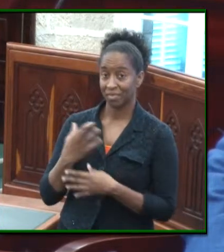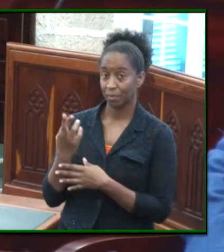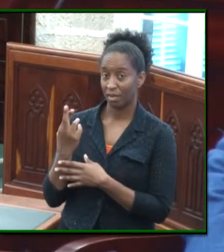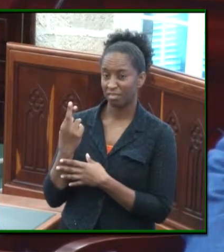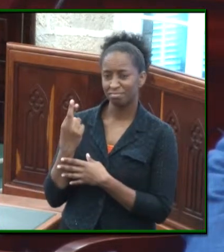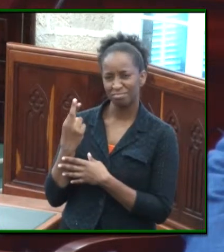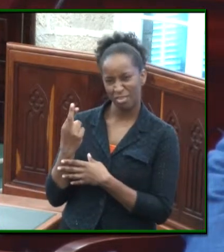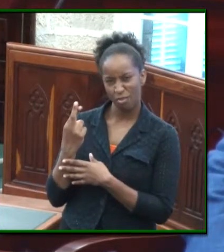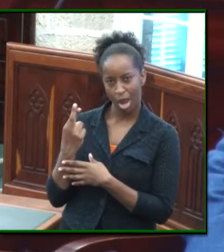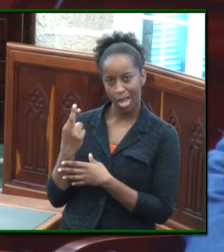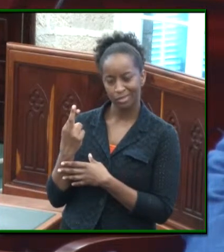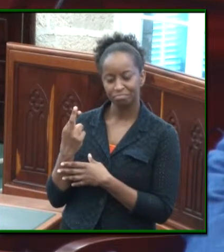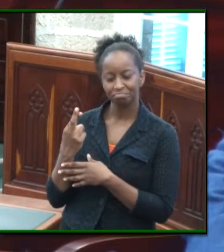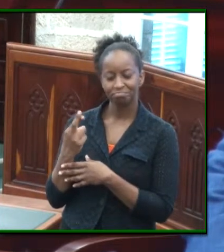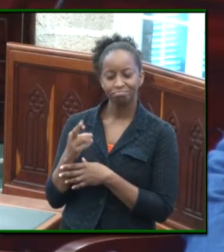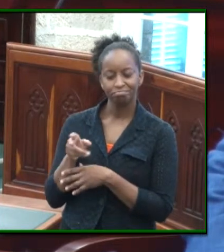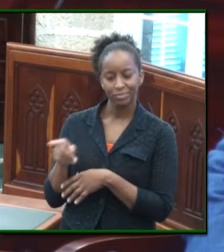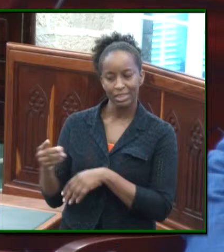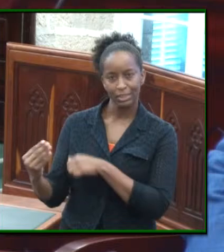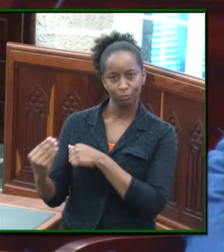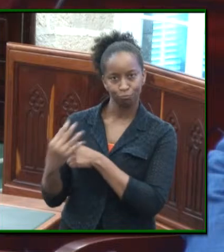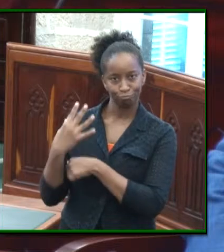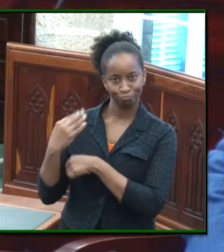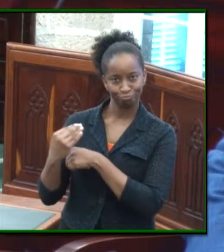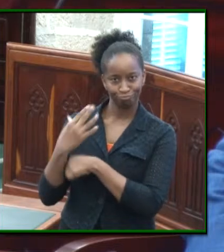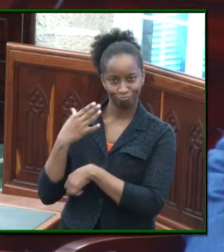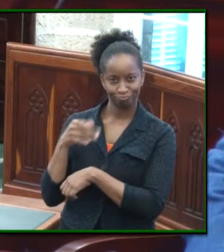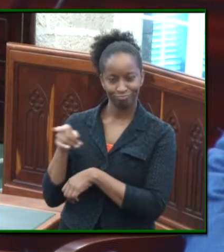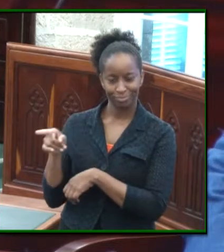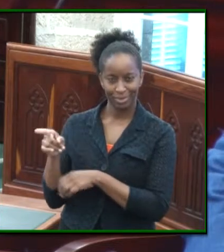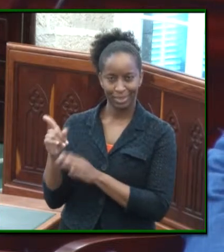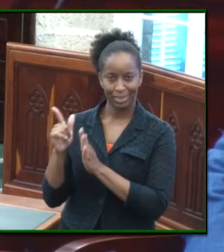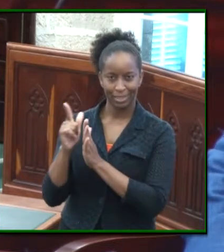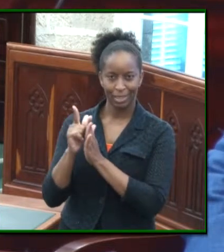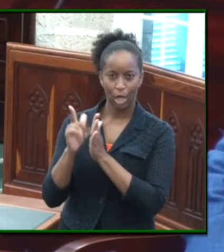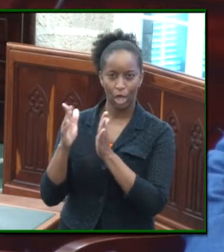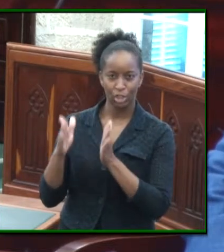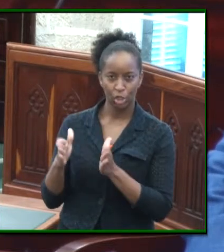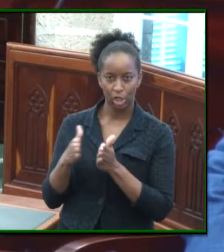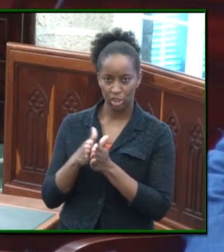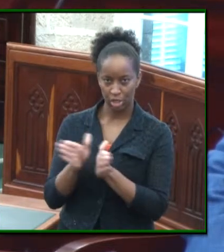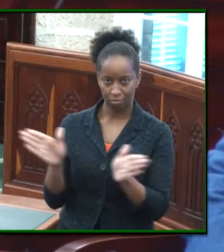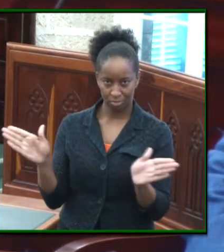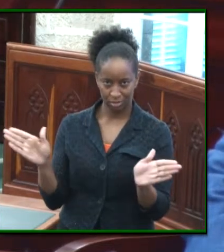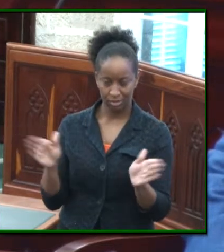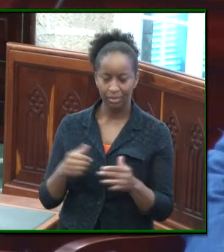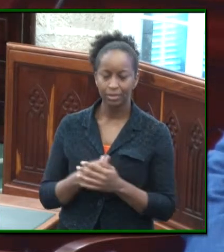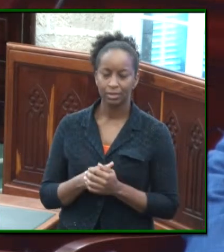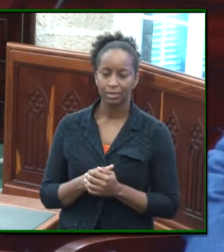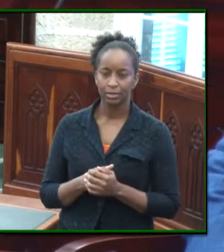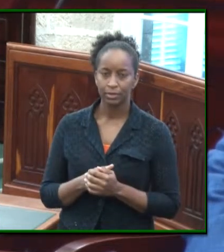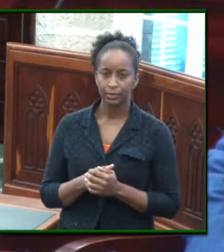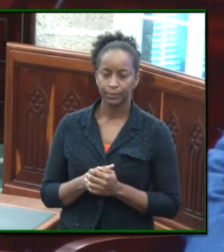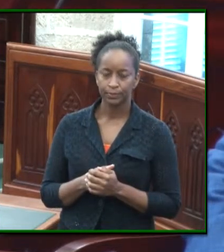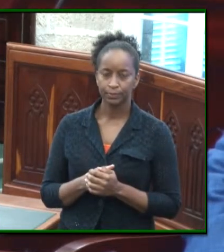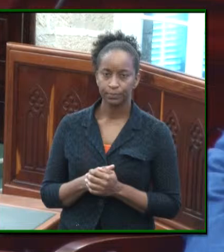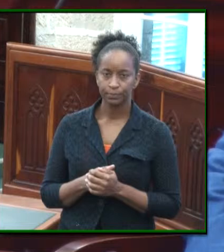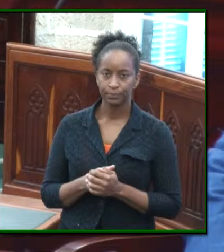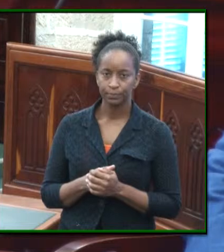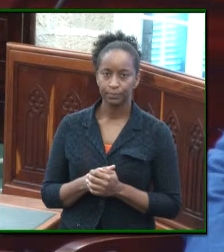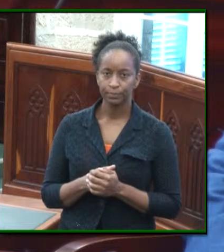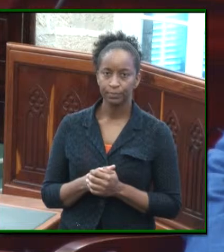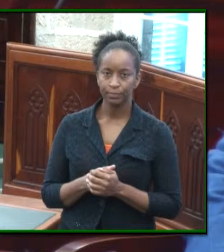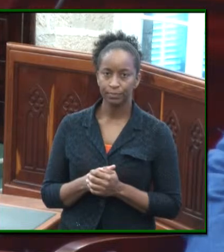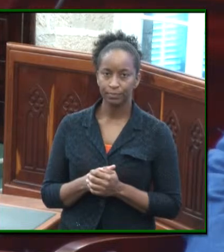And you know, we often say there's always a method to madness, but there's also a method to